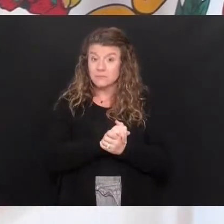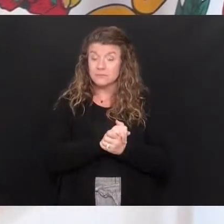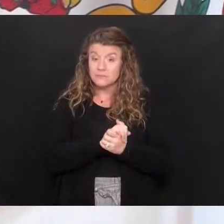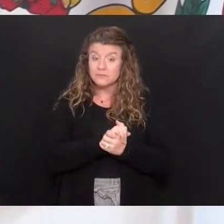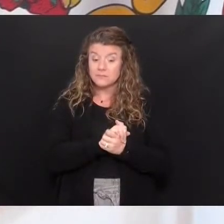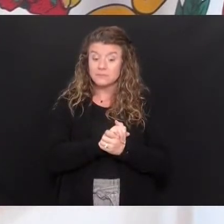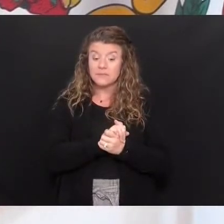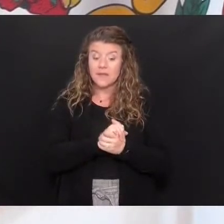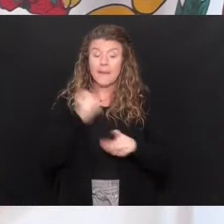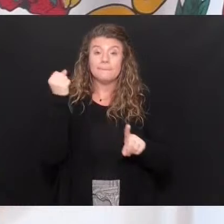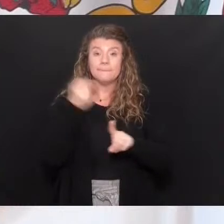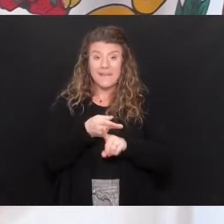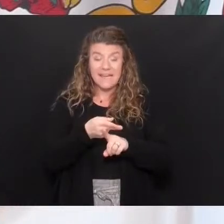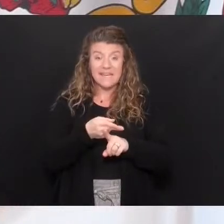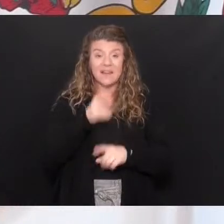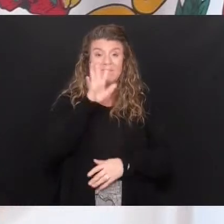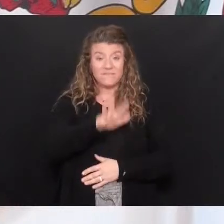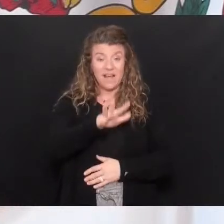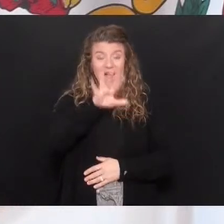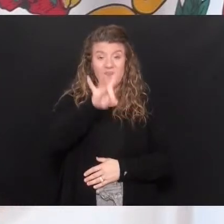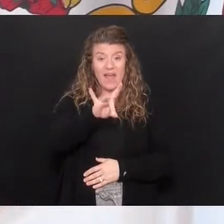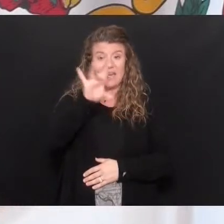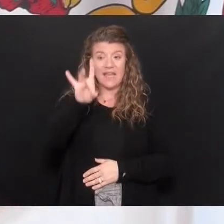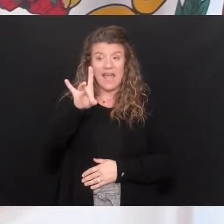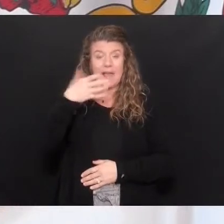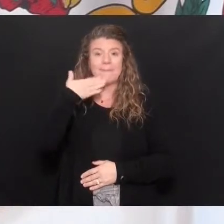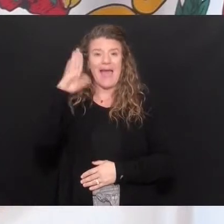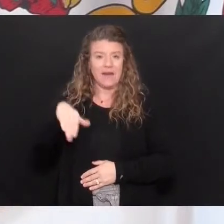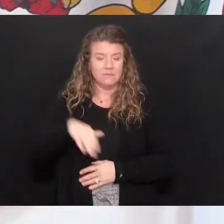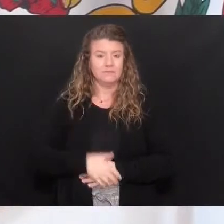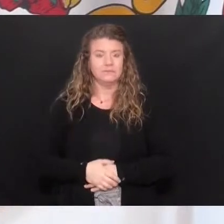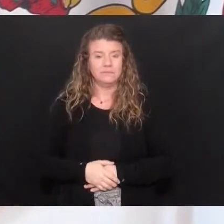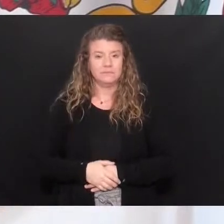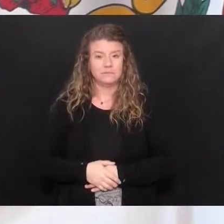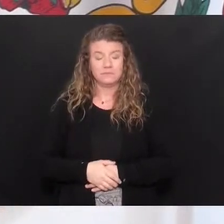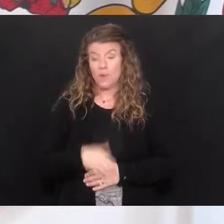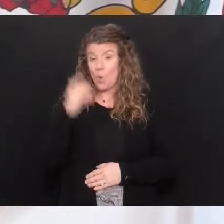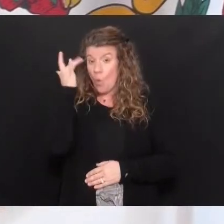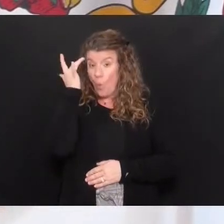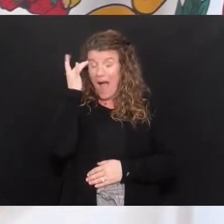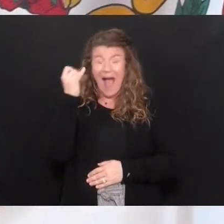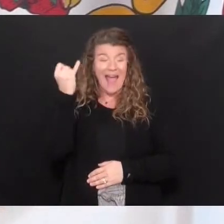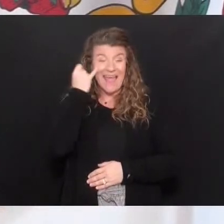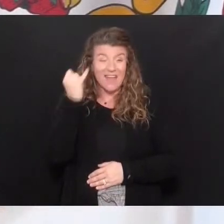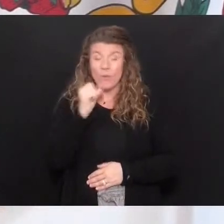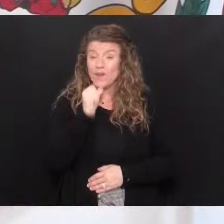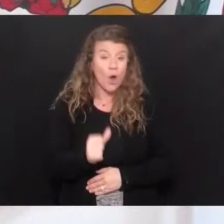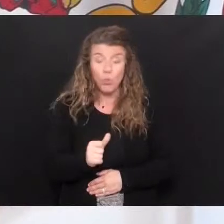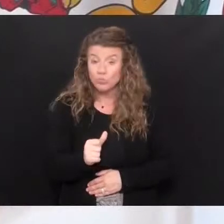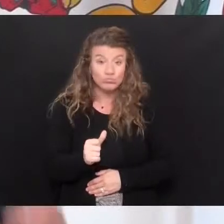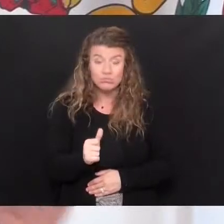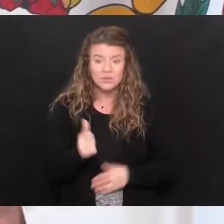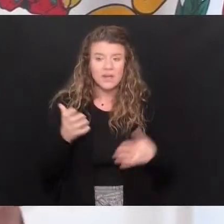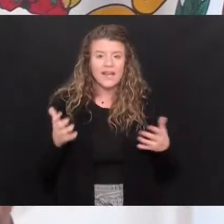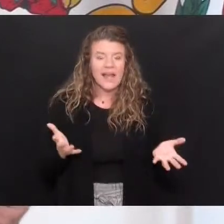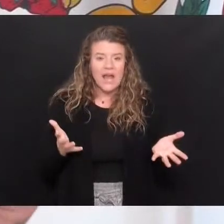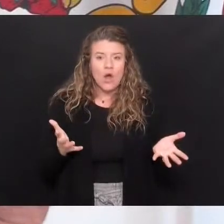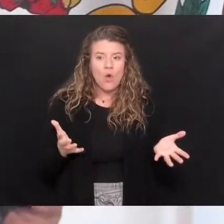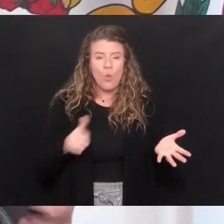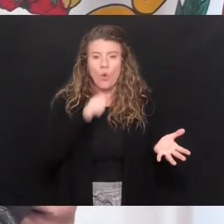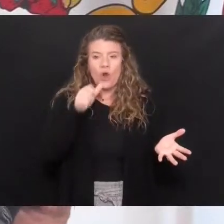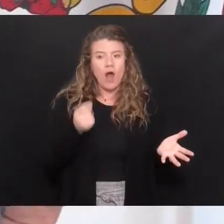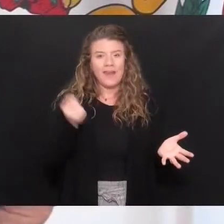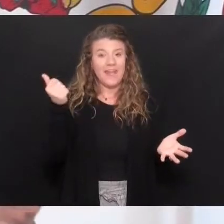to be beat 588 bad. Because if we don't, we're not going to get rid of